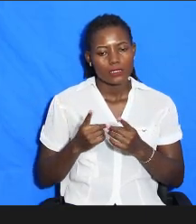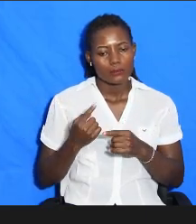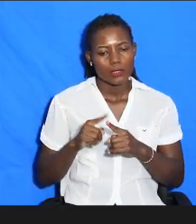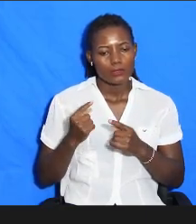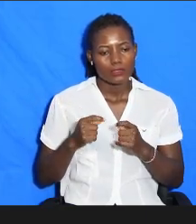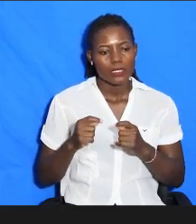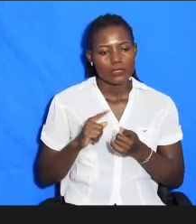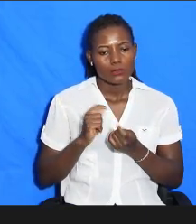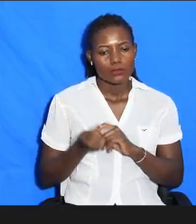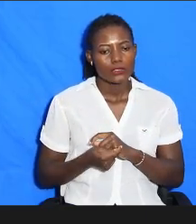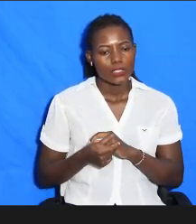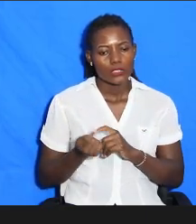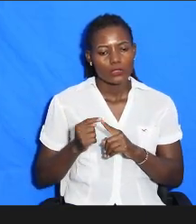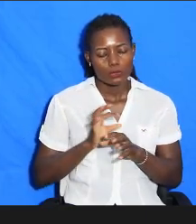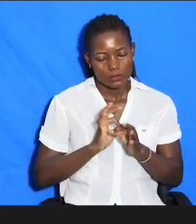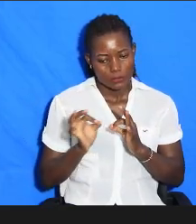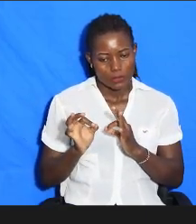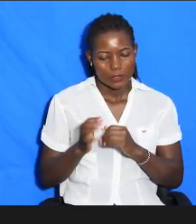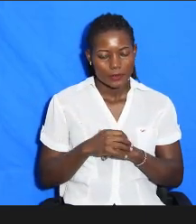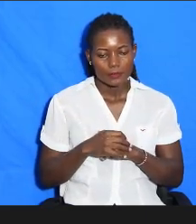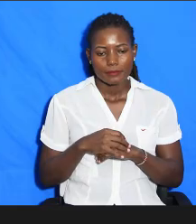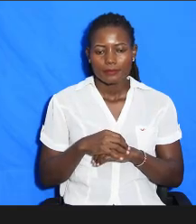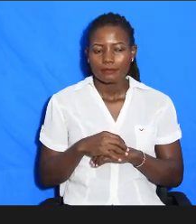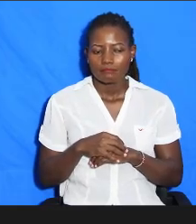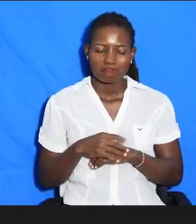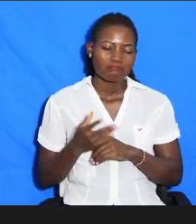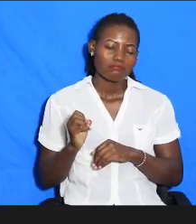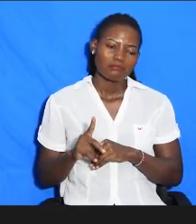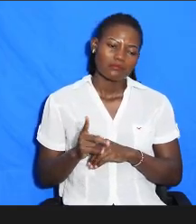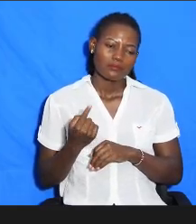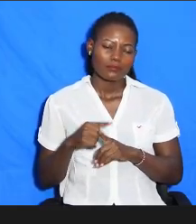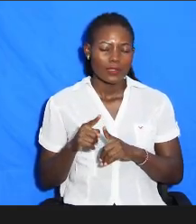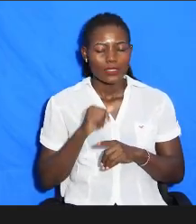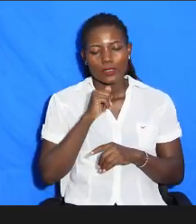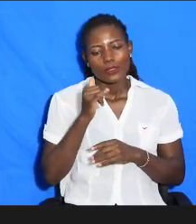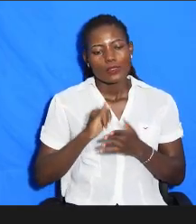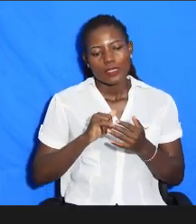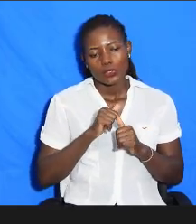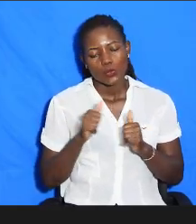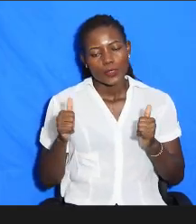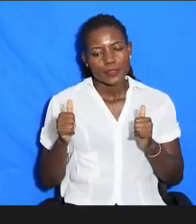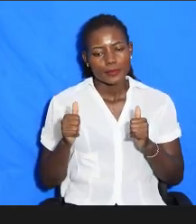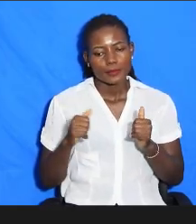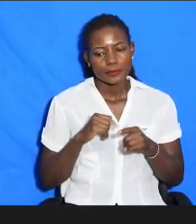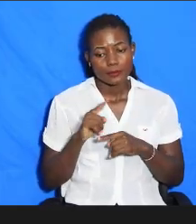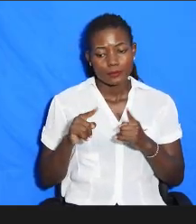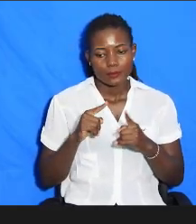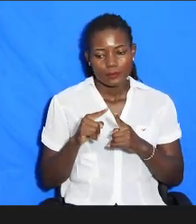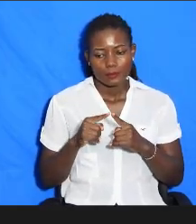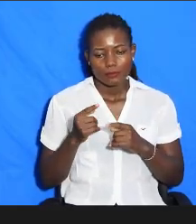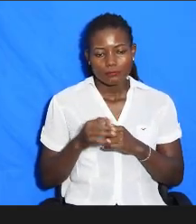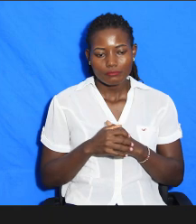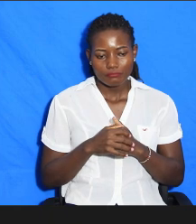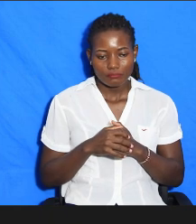transition into sprint. Then it worked out, but it didn't work out that well. Mhm. So when